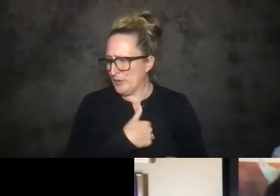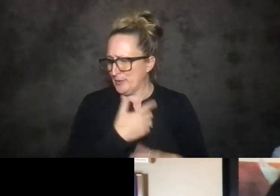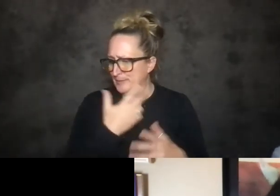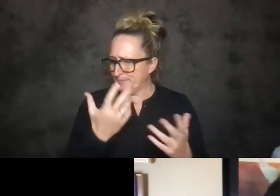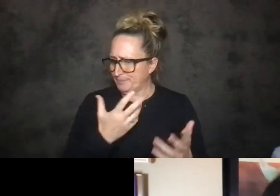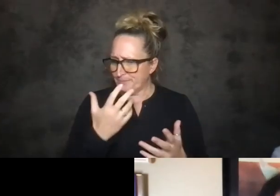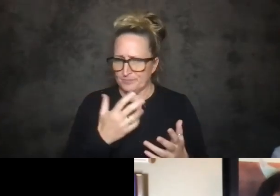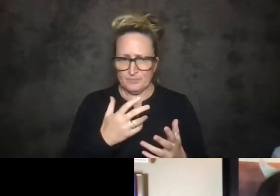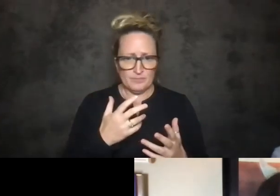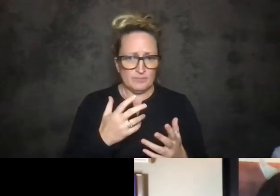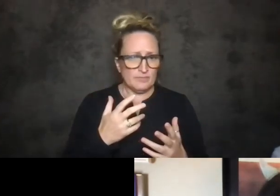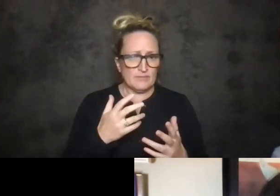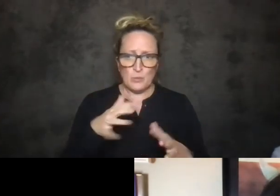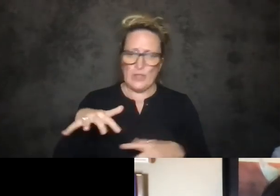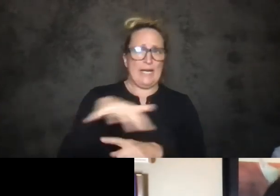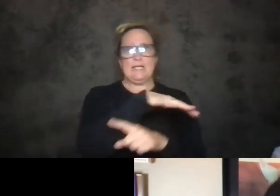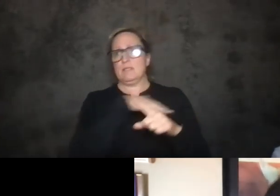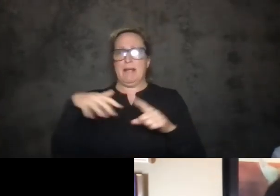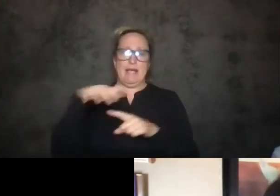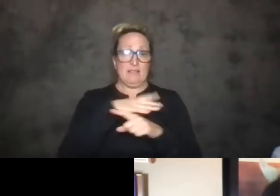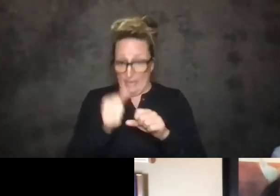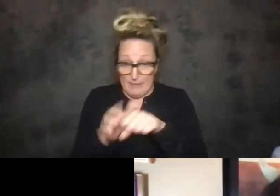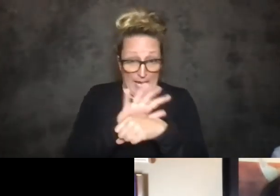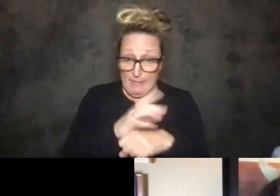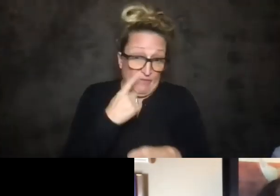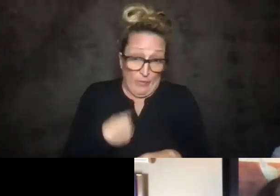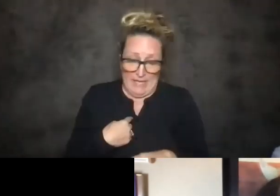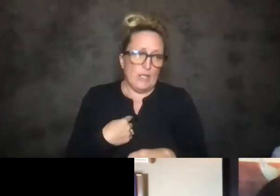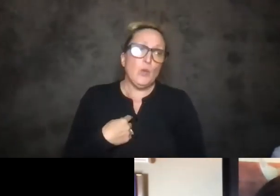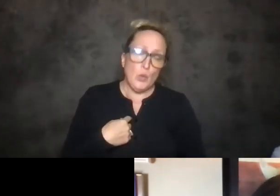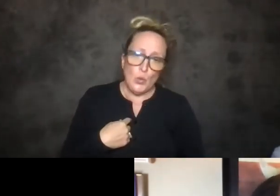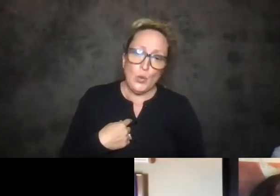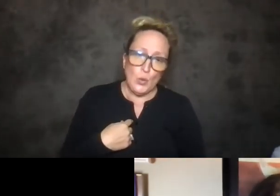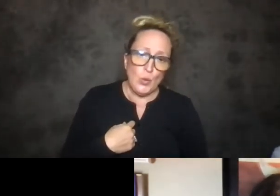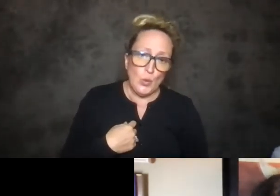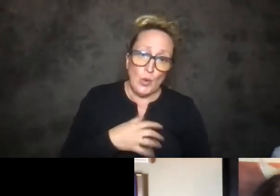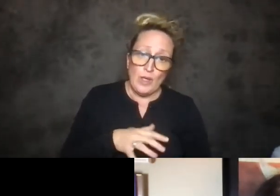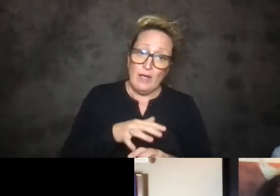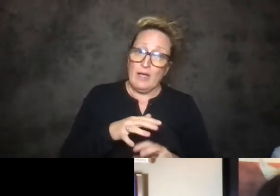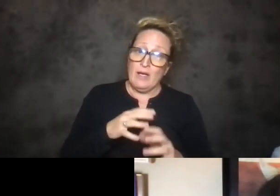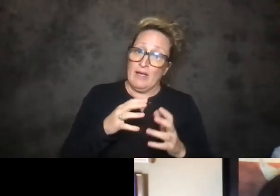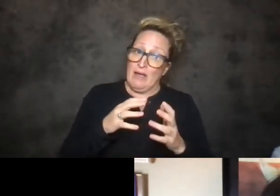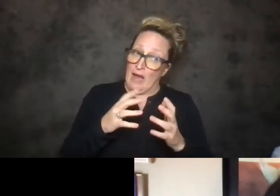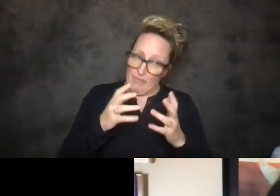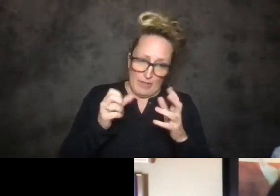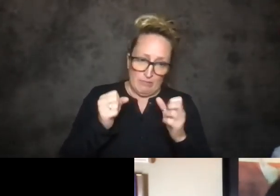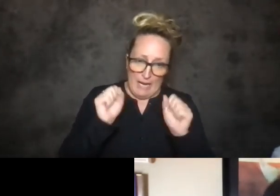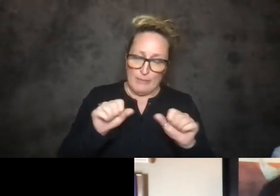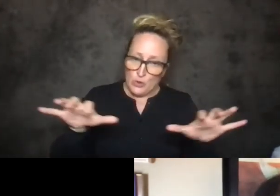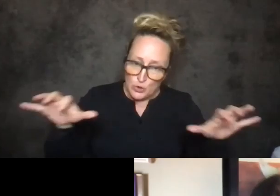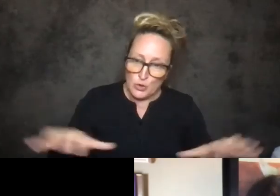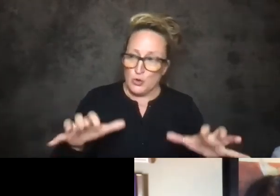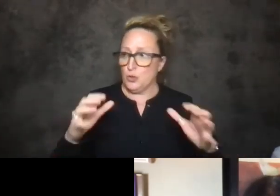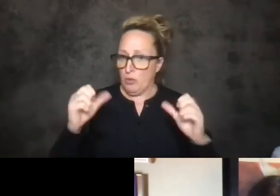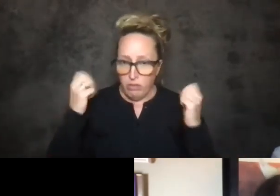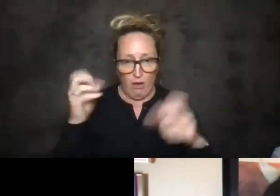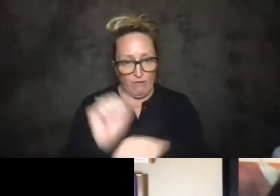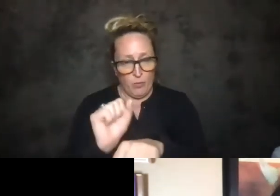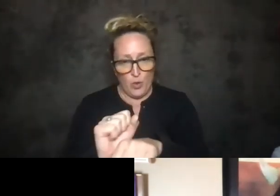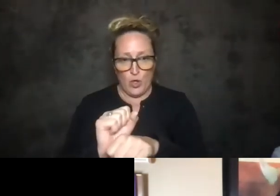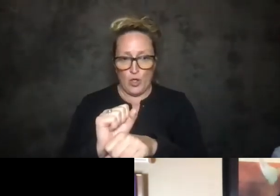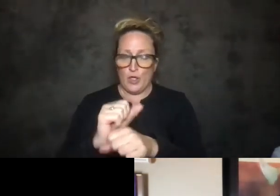in our space, like the, you know, the pandemic for me is, it's enabled me to get a lot of work done. I got a new album,